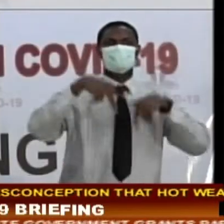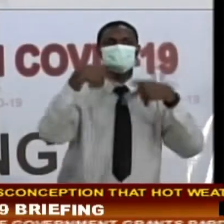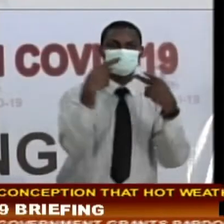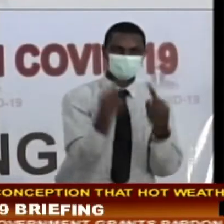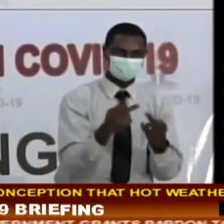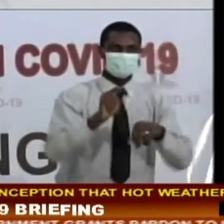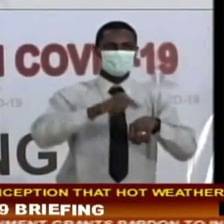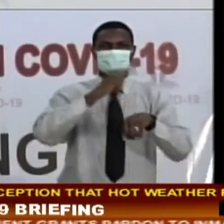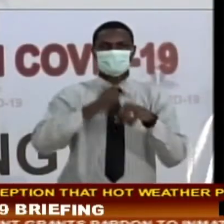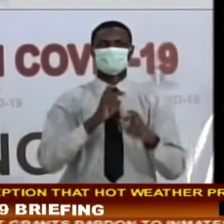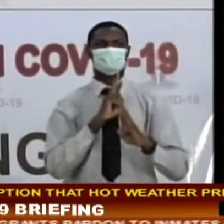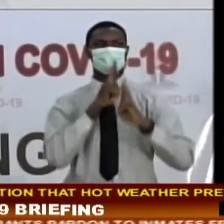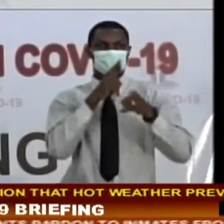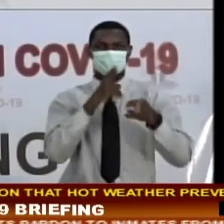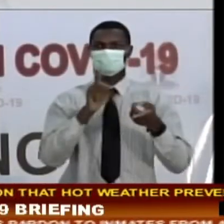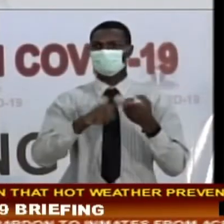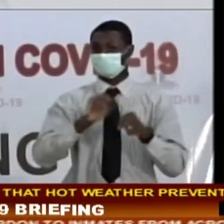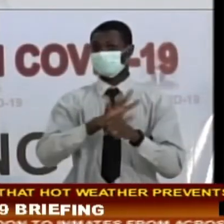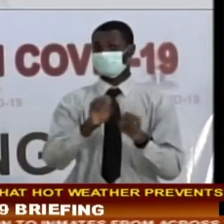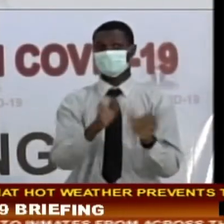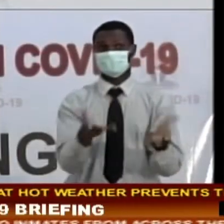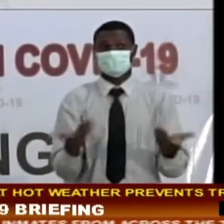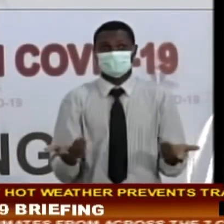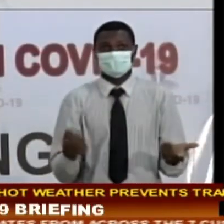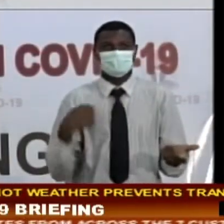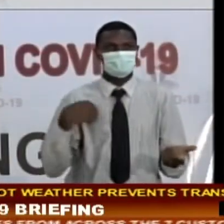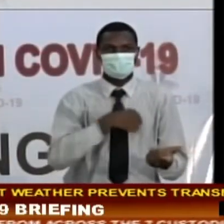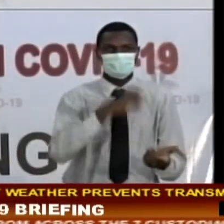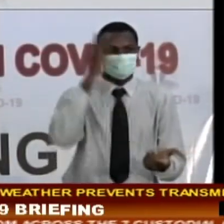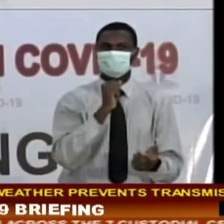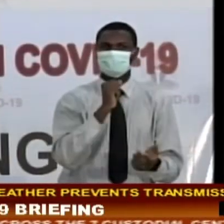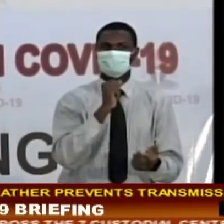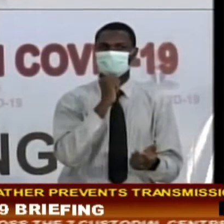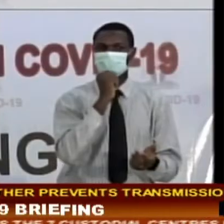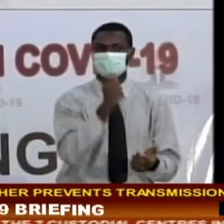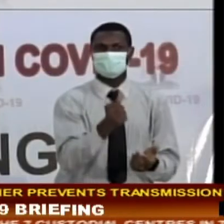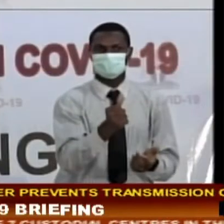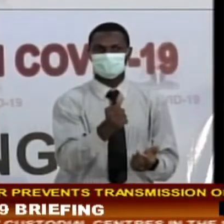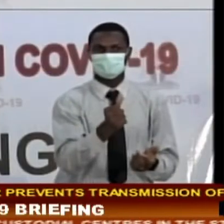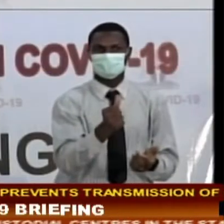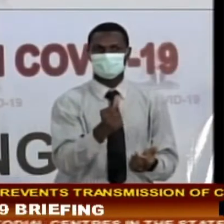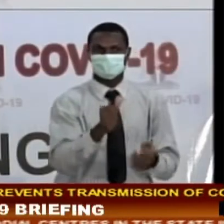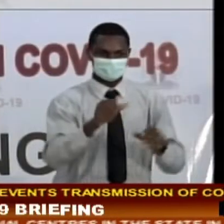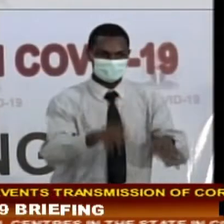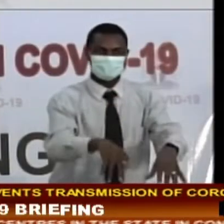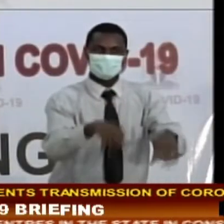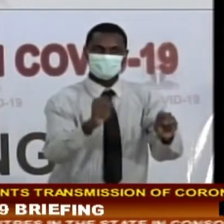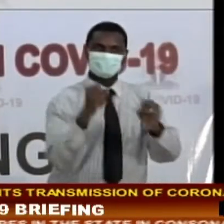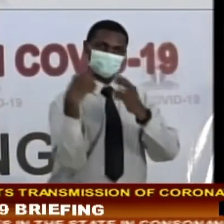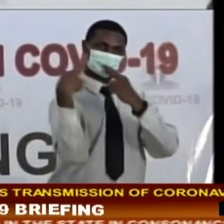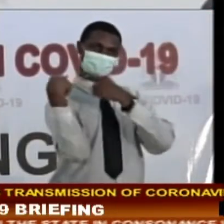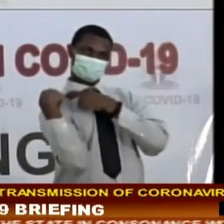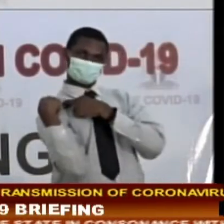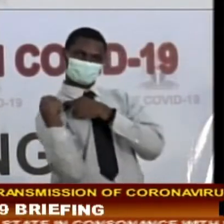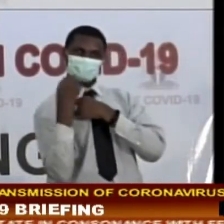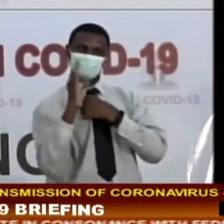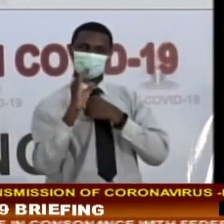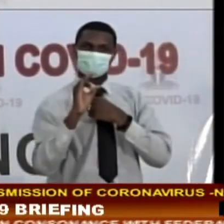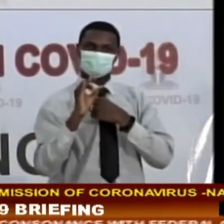the pandemic we will not take over the responsibilities of agencies of